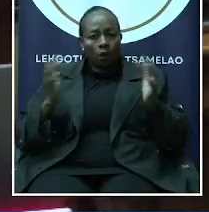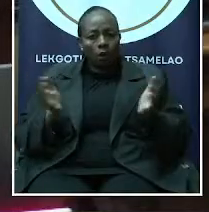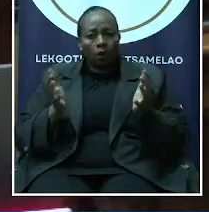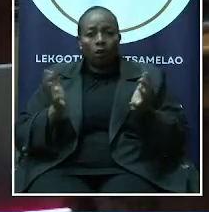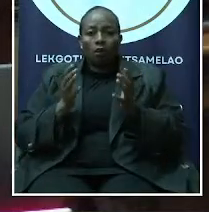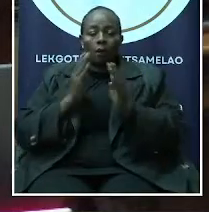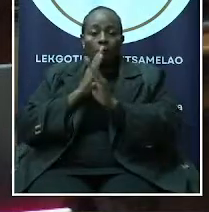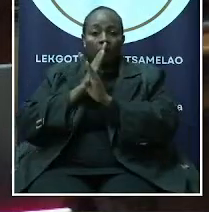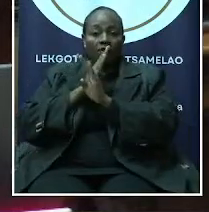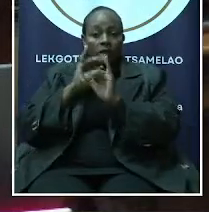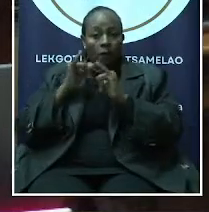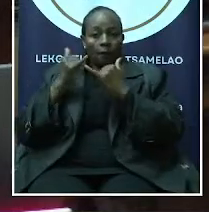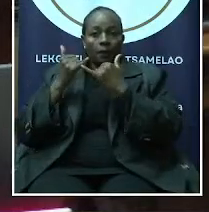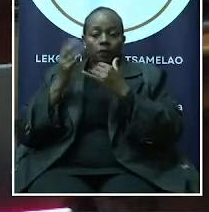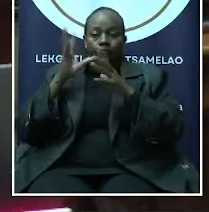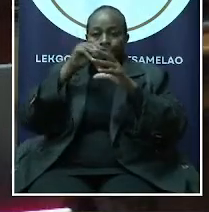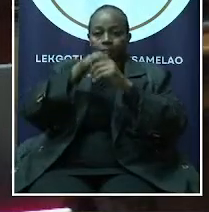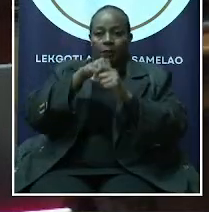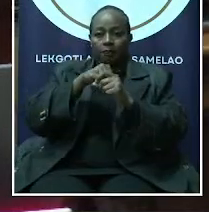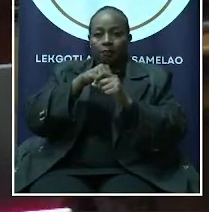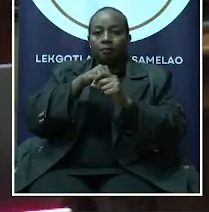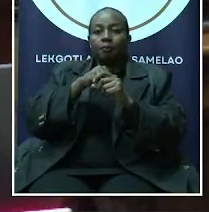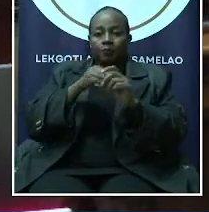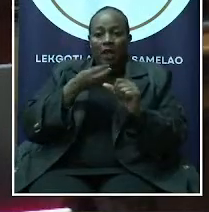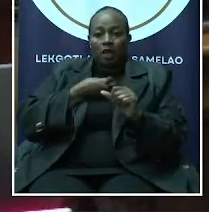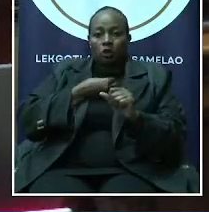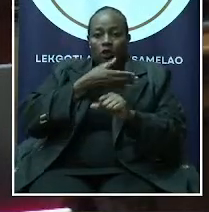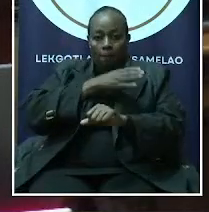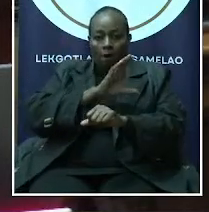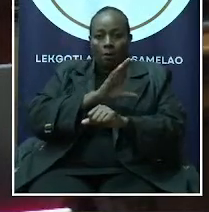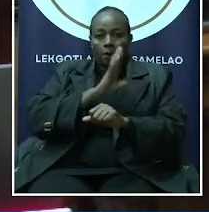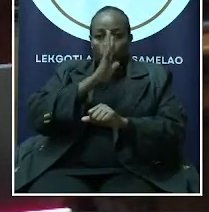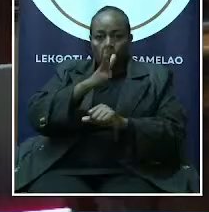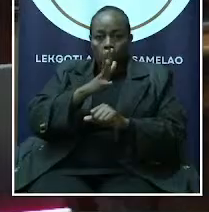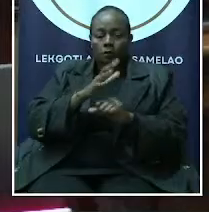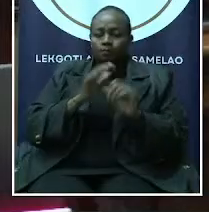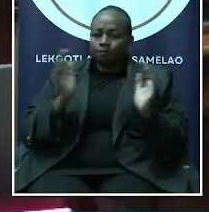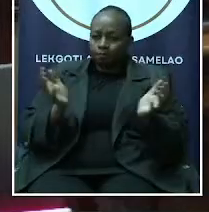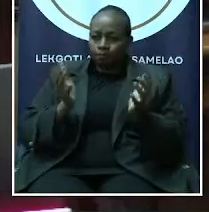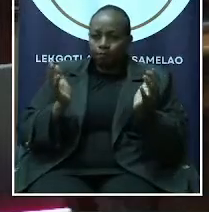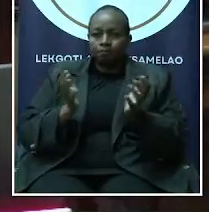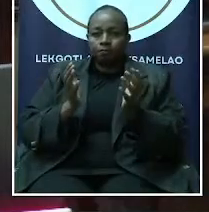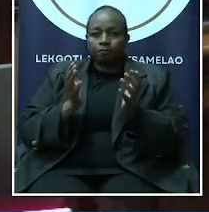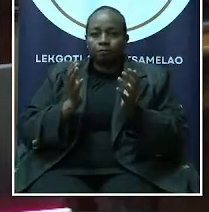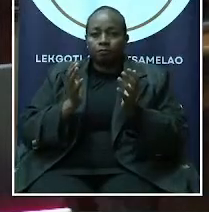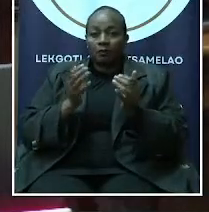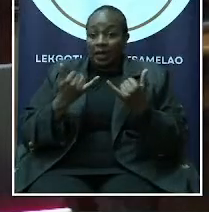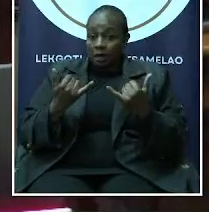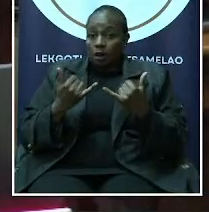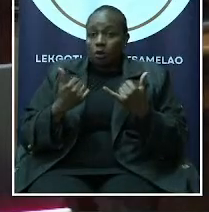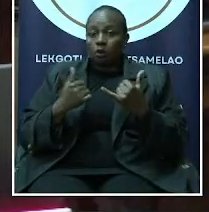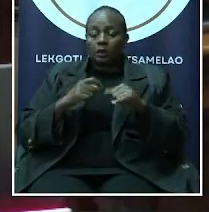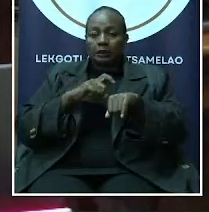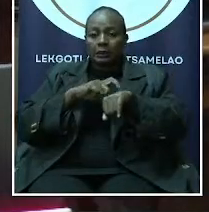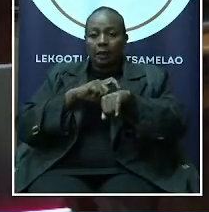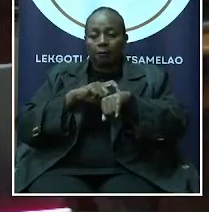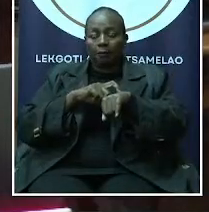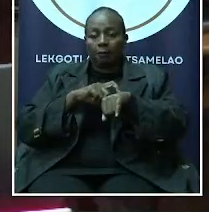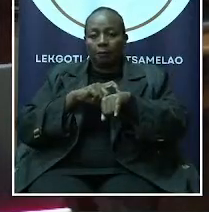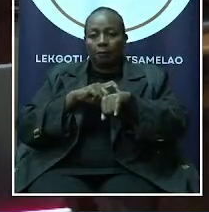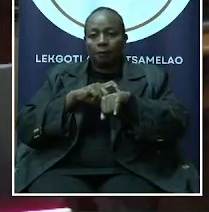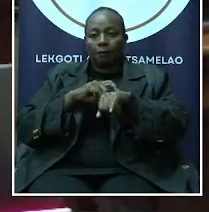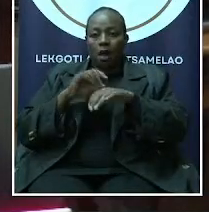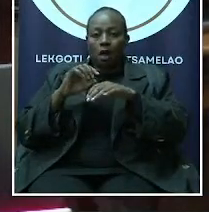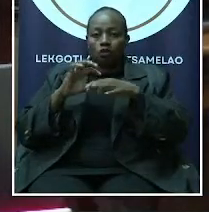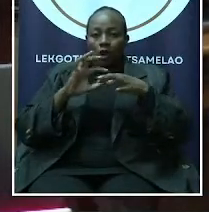private sector's participation in youth empowerment. I think it is a high time that we really do take the